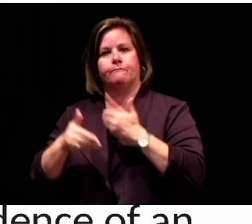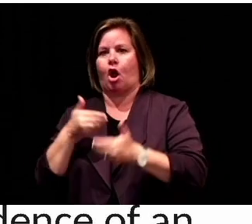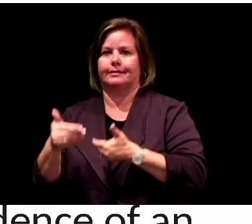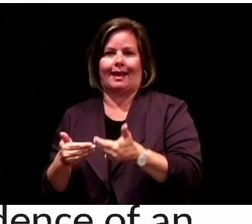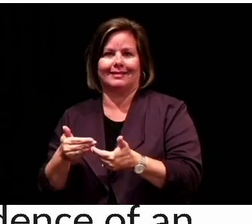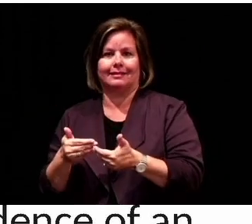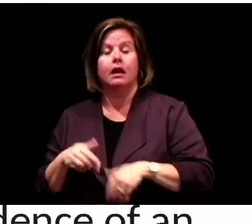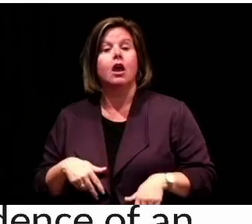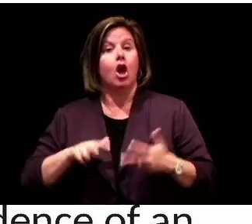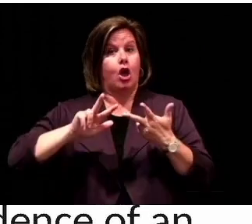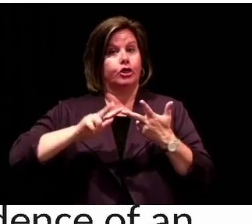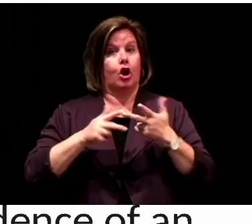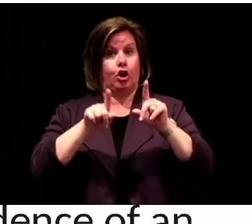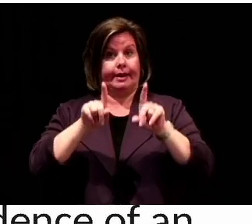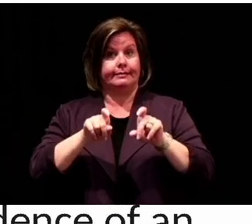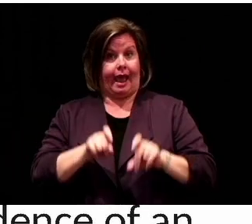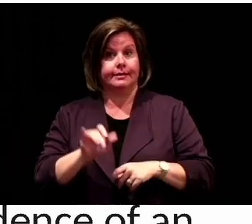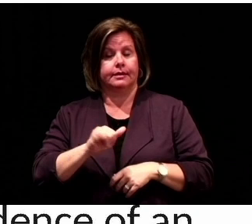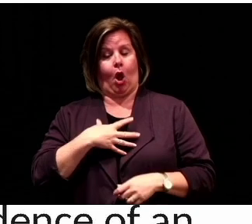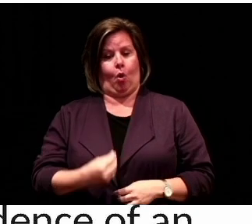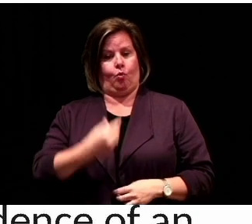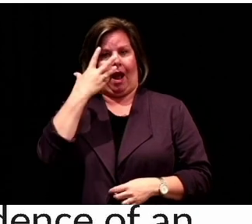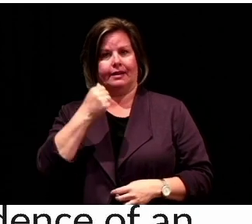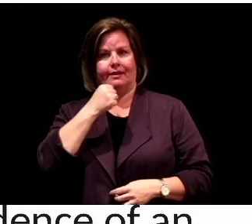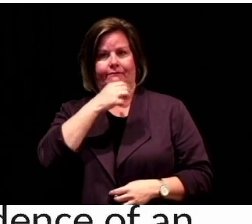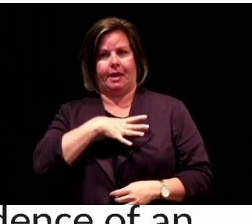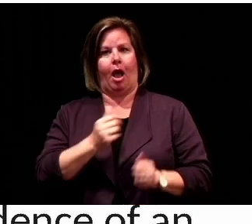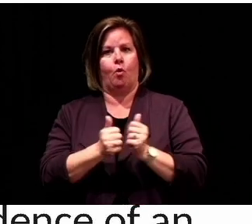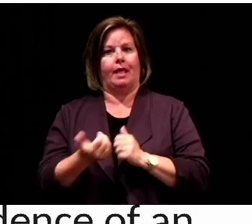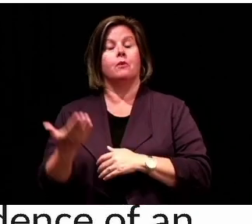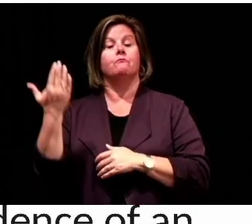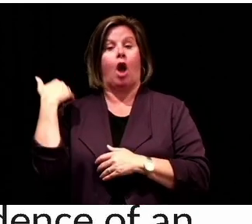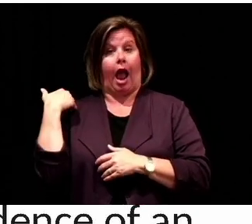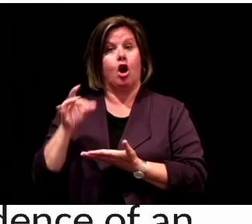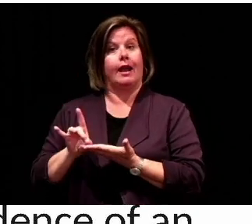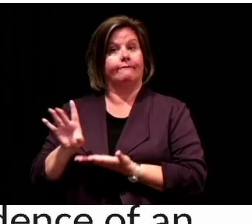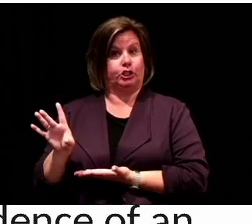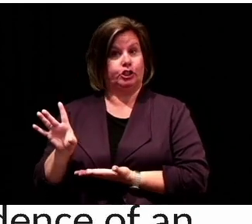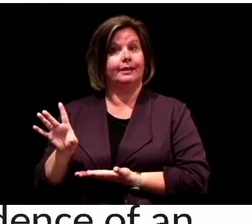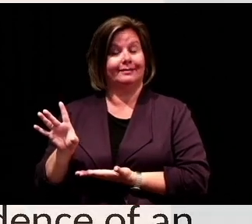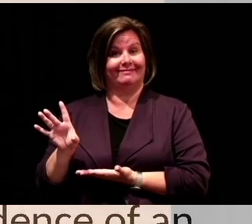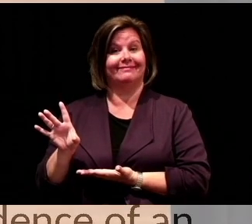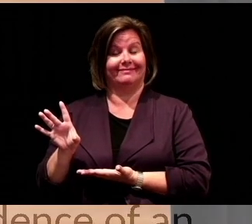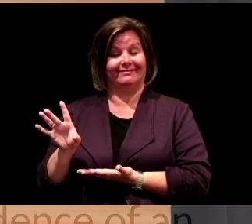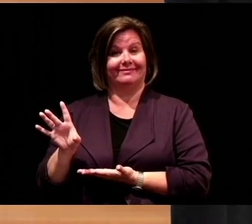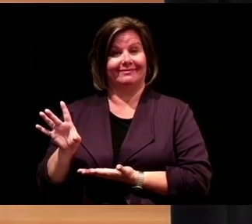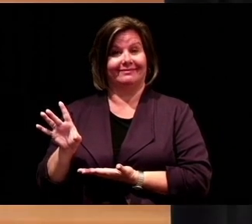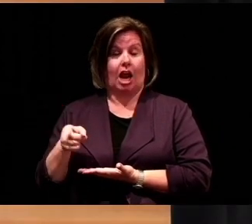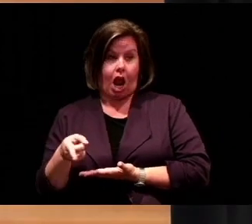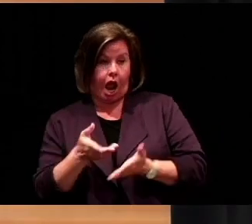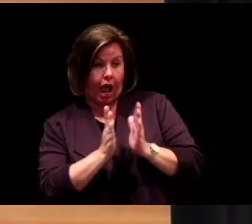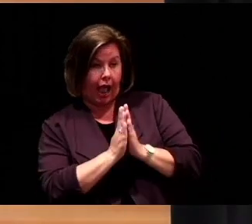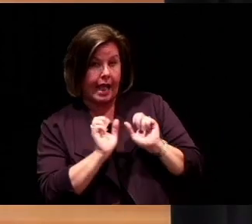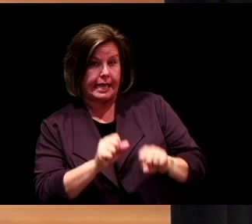tester was still showed she would not qualify. So what's the testing evidence there to do? Confirm the policy. How